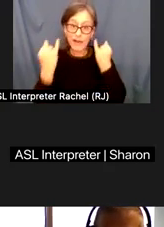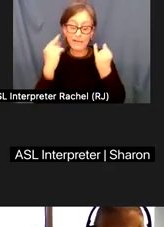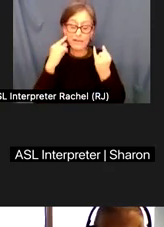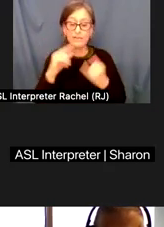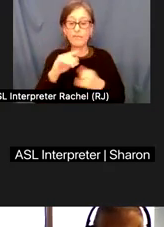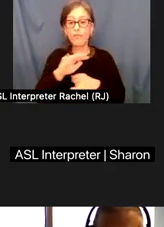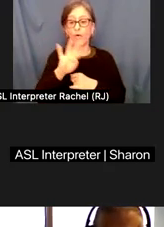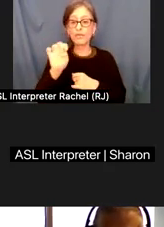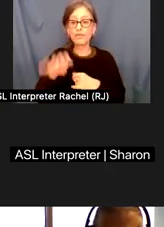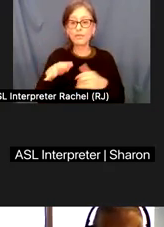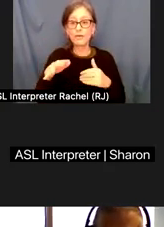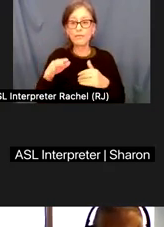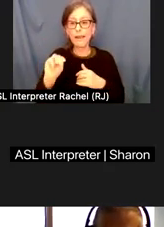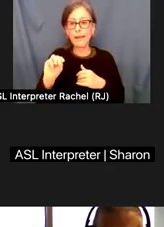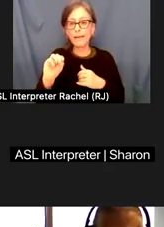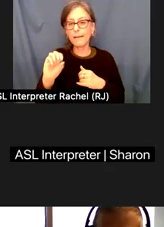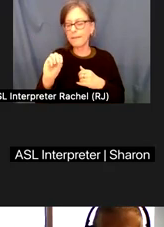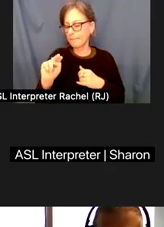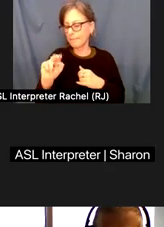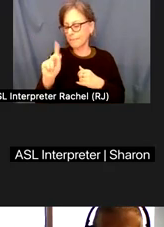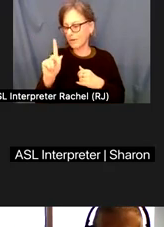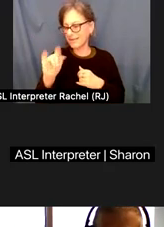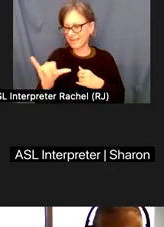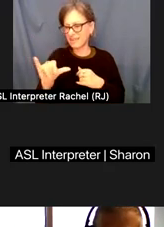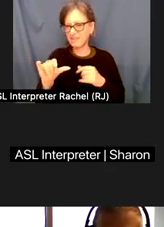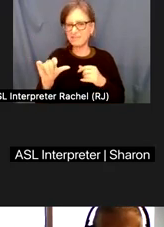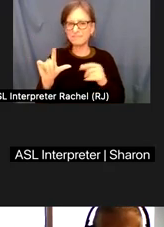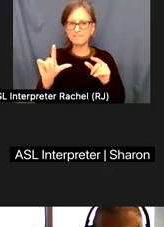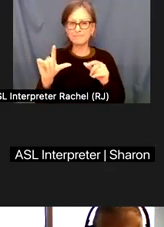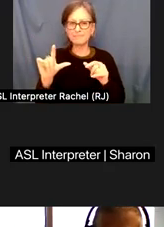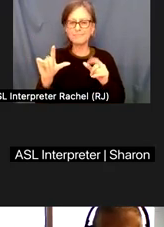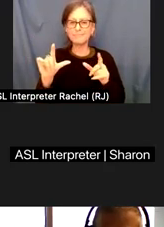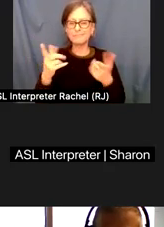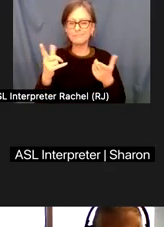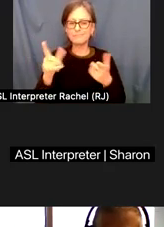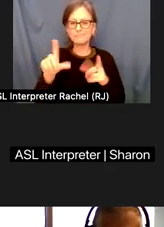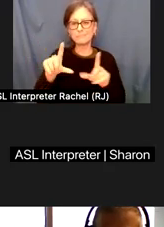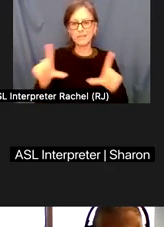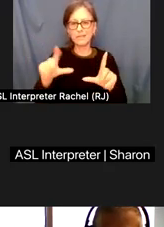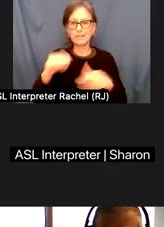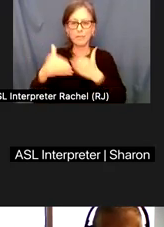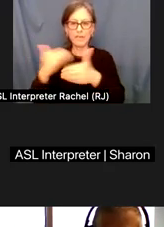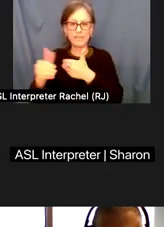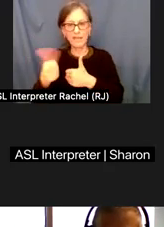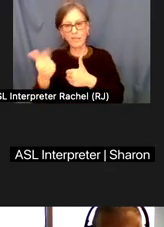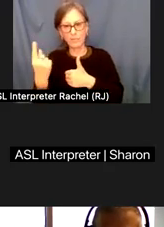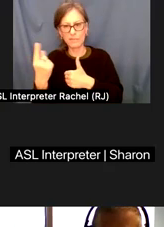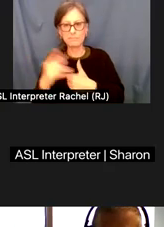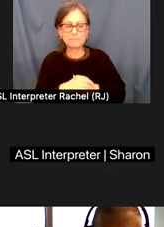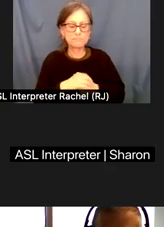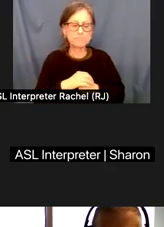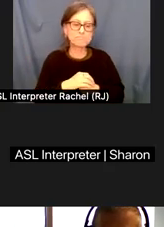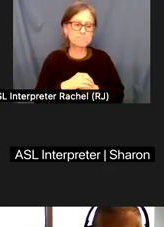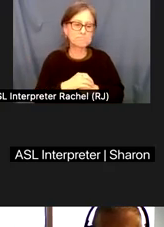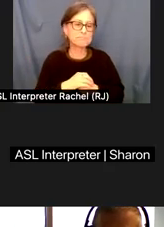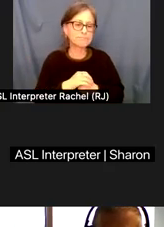Monkey. We'll put the link again to that if you haven't already begun that process. So we really appreciate that. Okay,